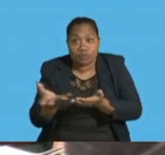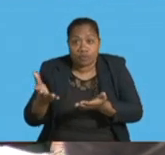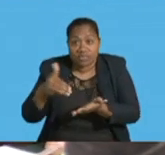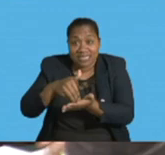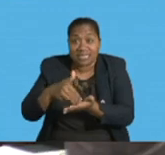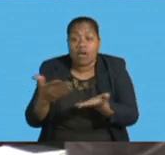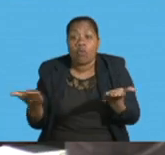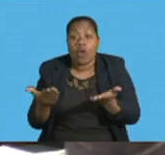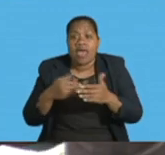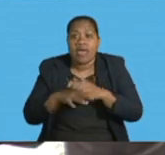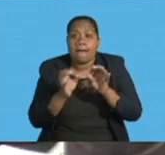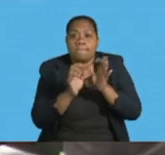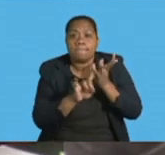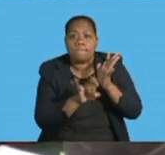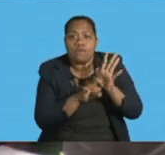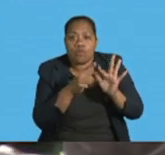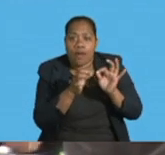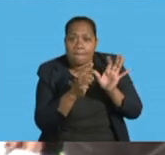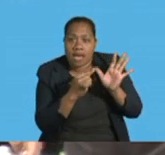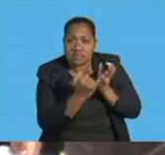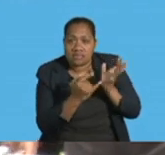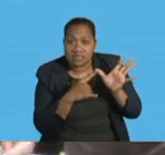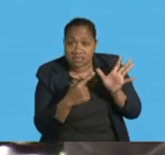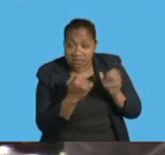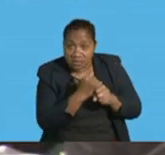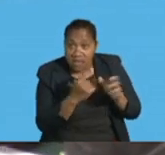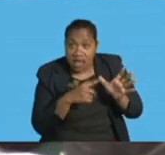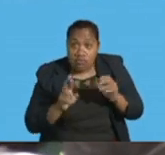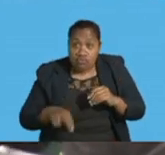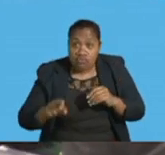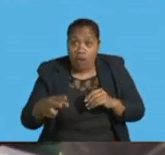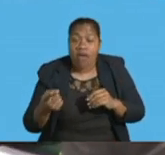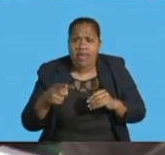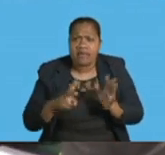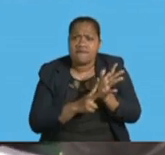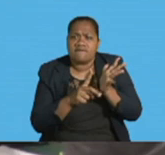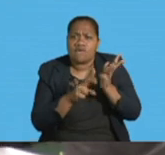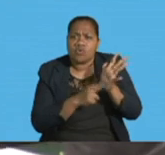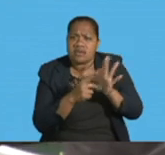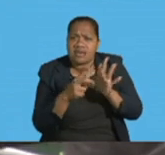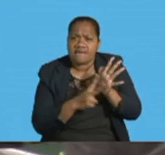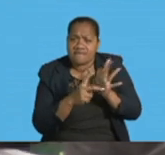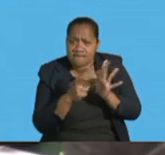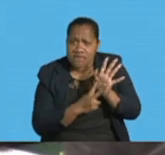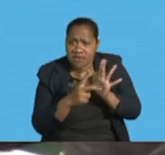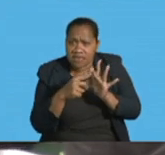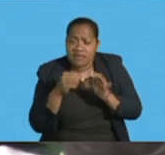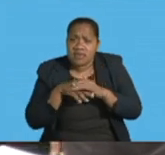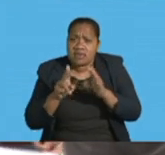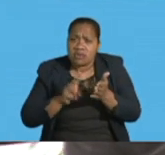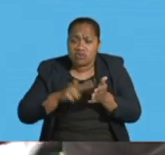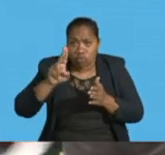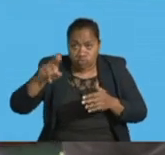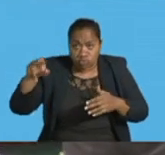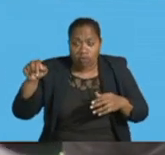Rewa and Bunibibi Hill in Nausori. These nursery distribution centers will cater for requests from communities residing